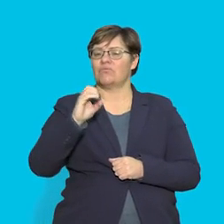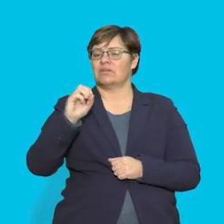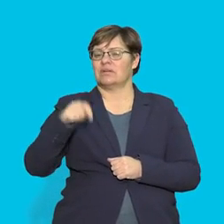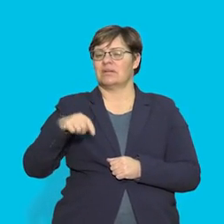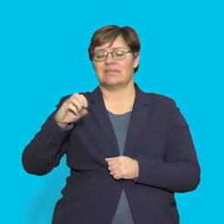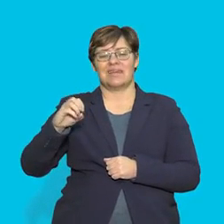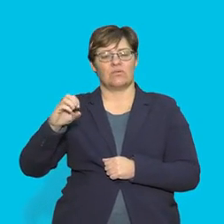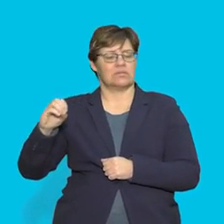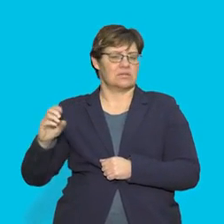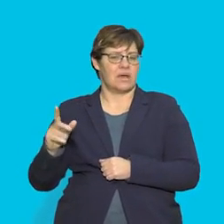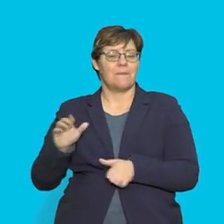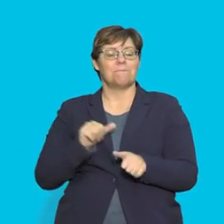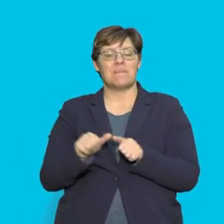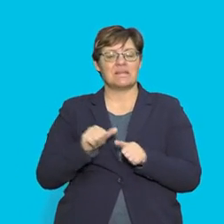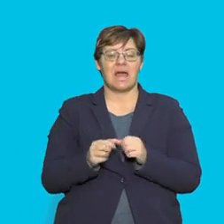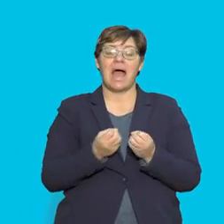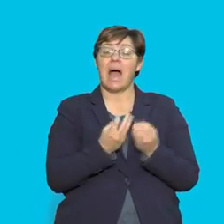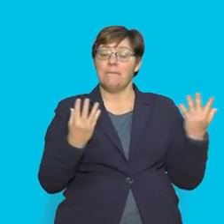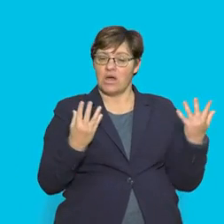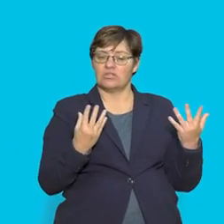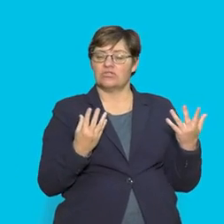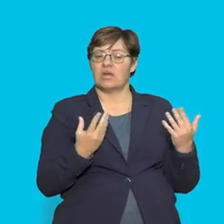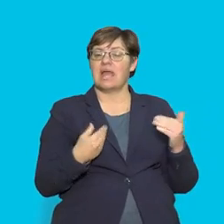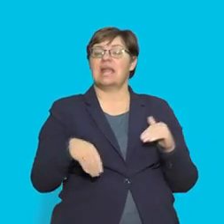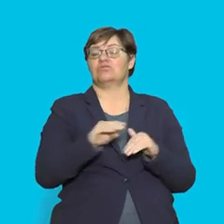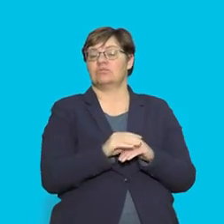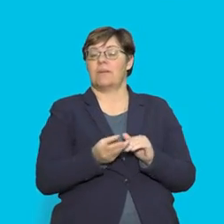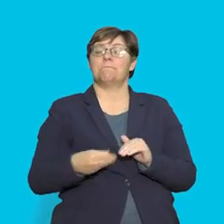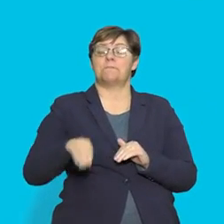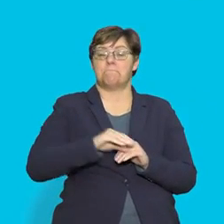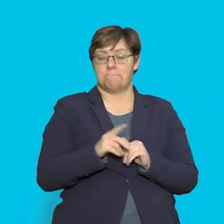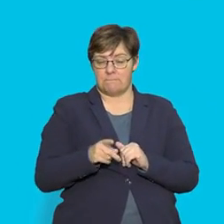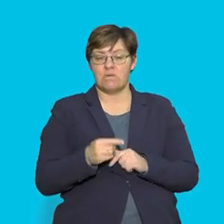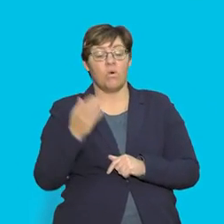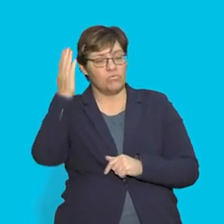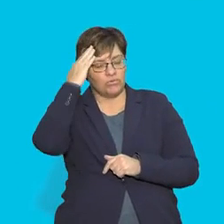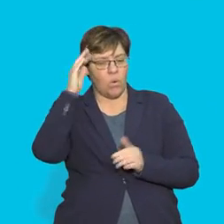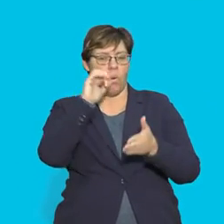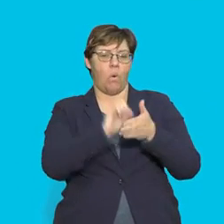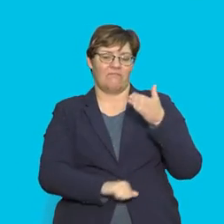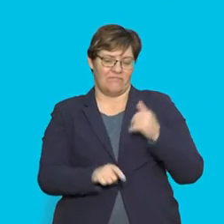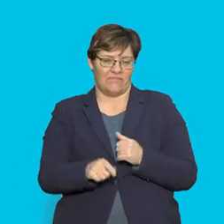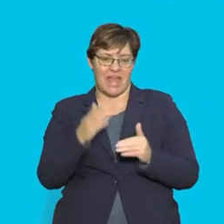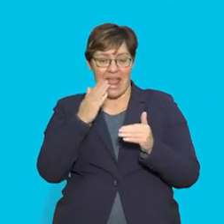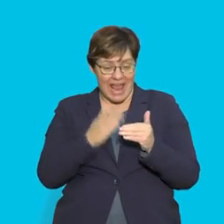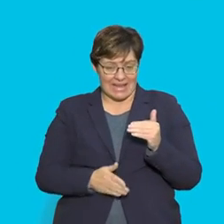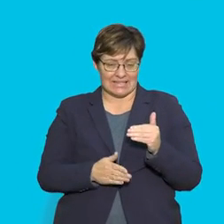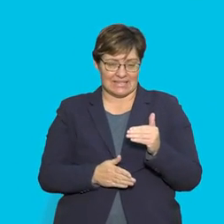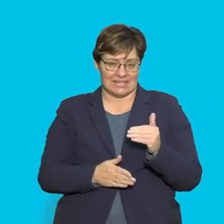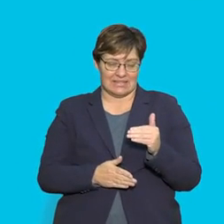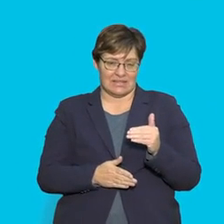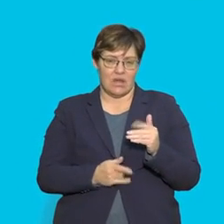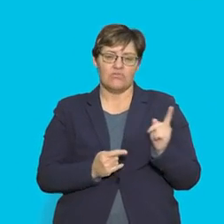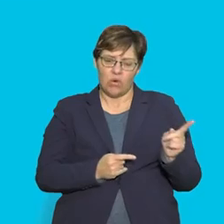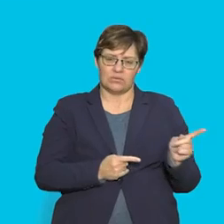as 100,000, let's first get how much interest this would have gained so that we can subtract it at